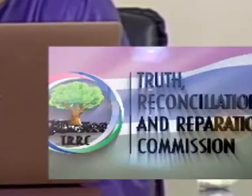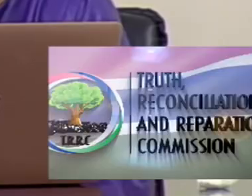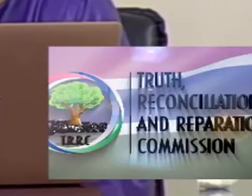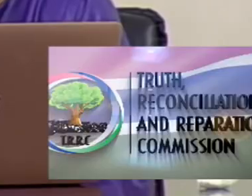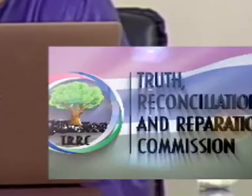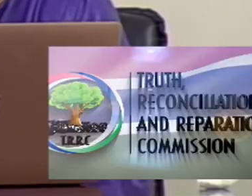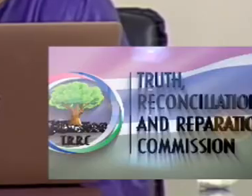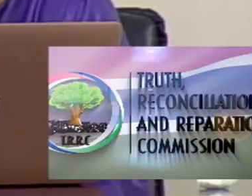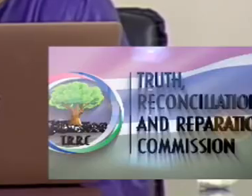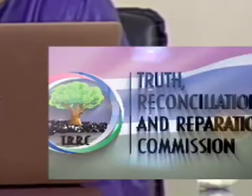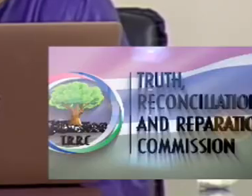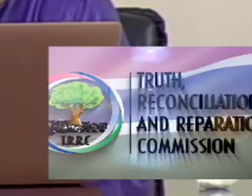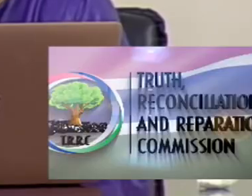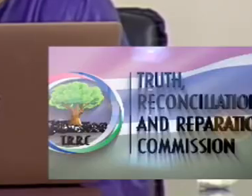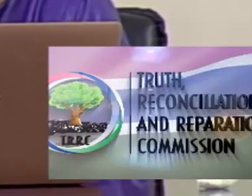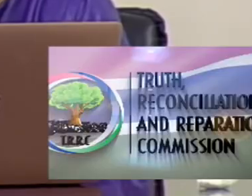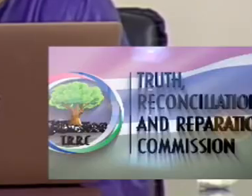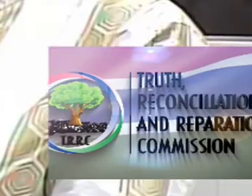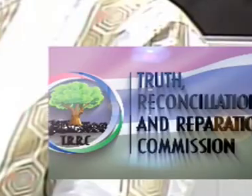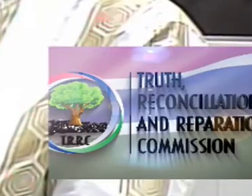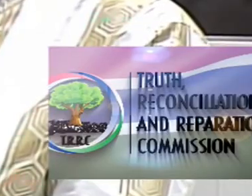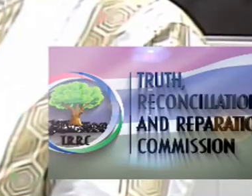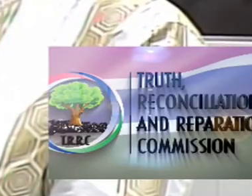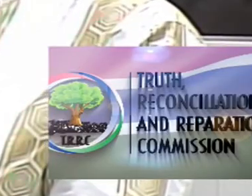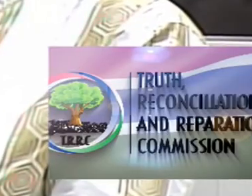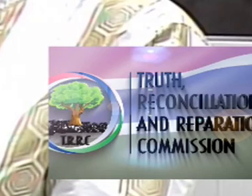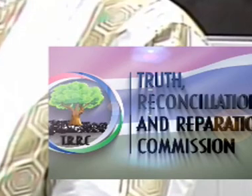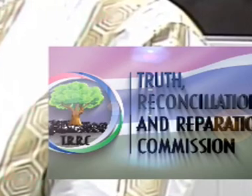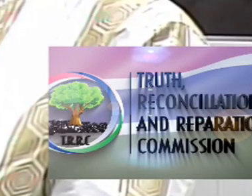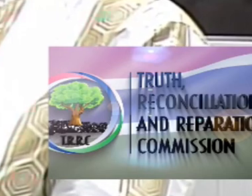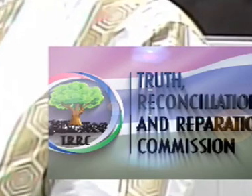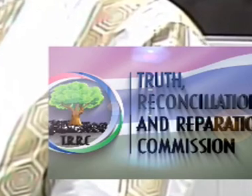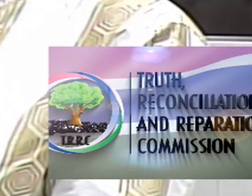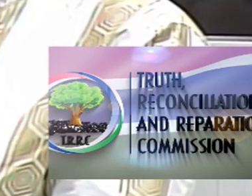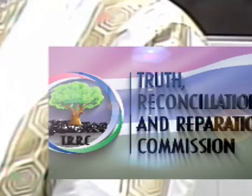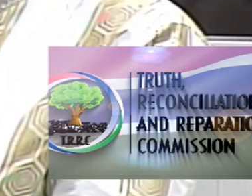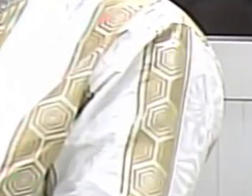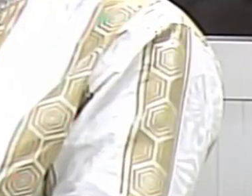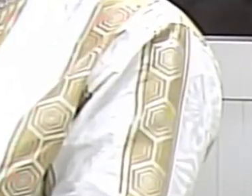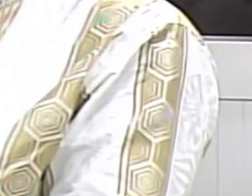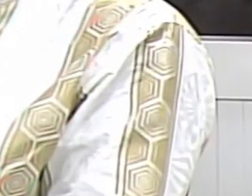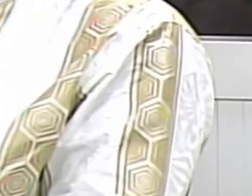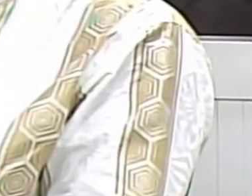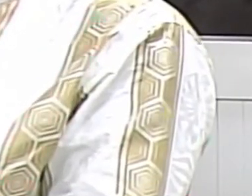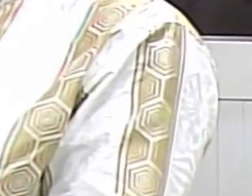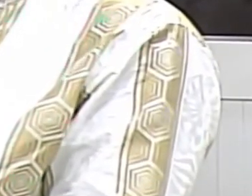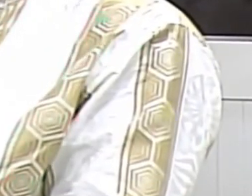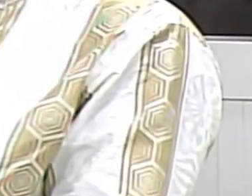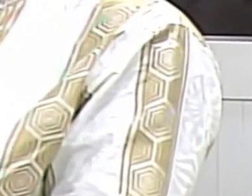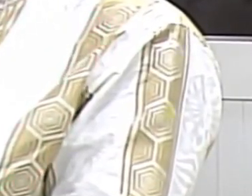But basically, the top echelon of the security service